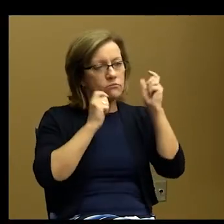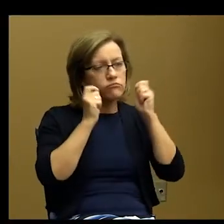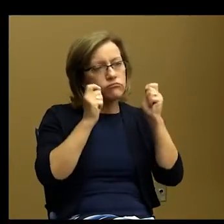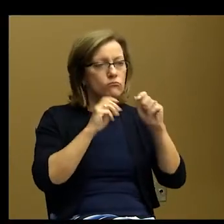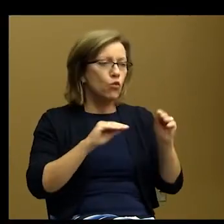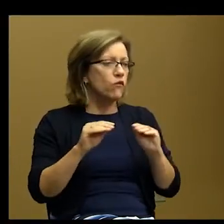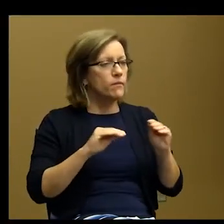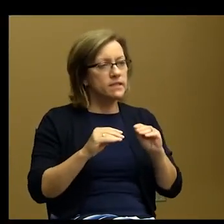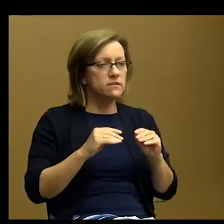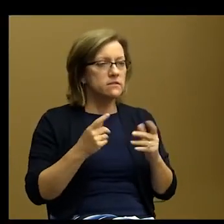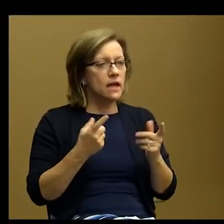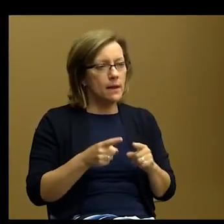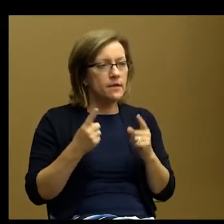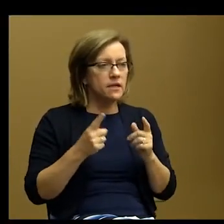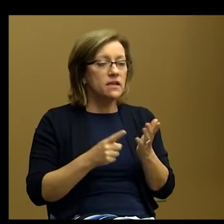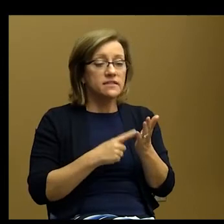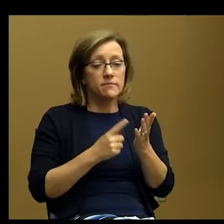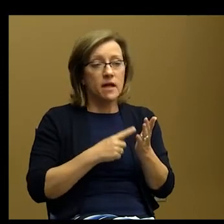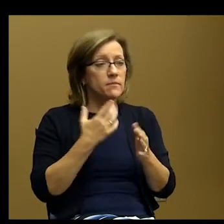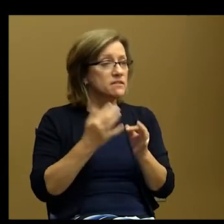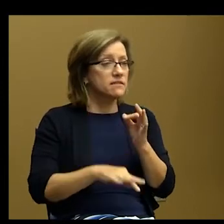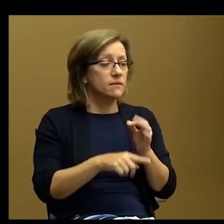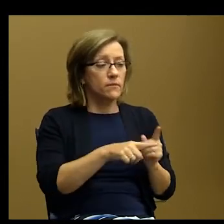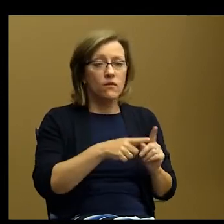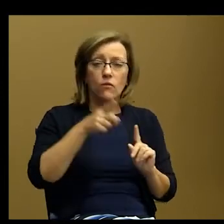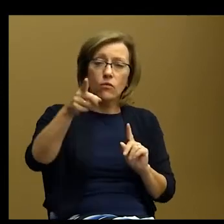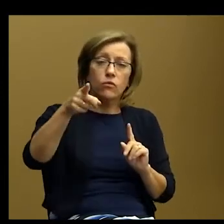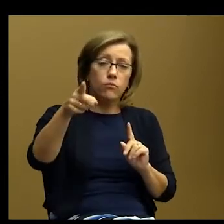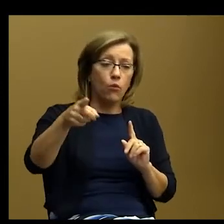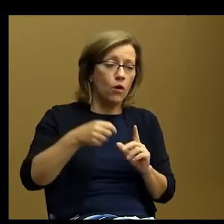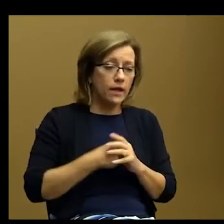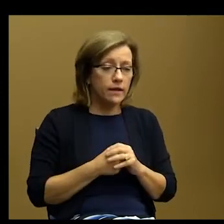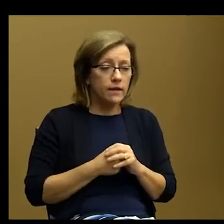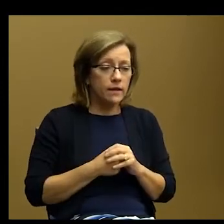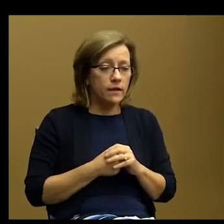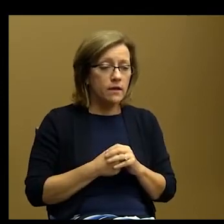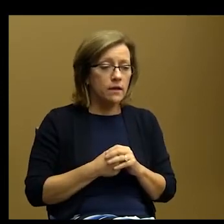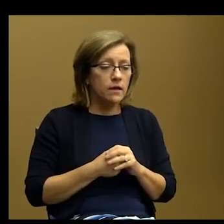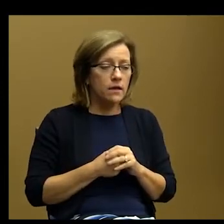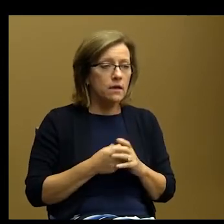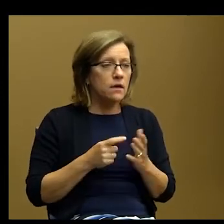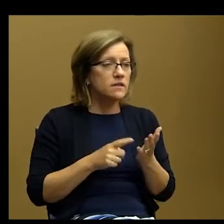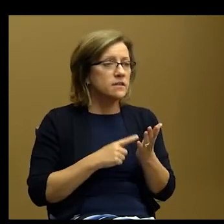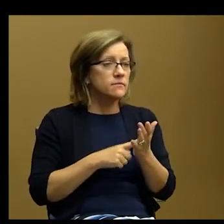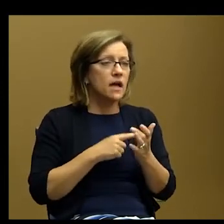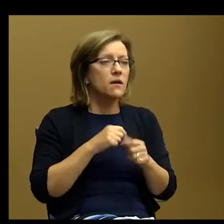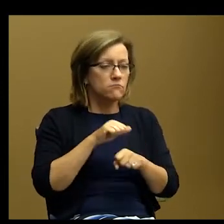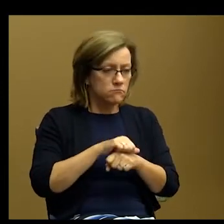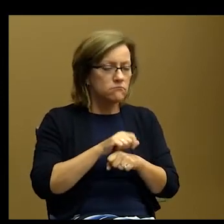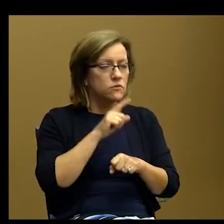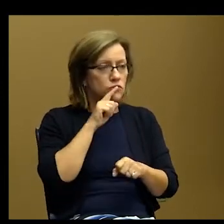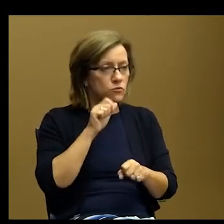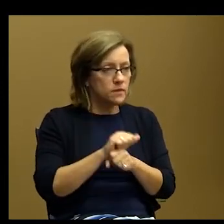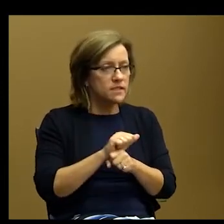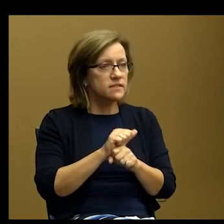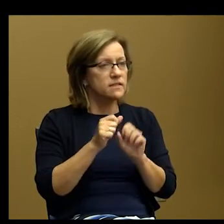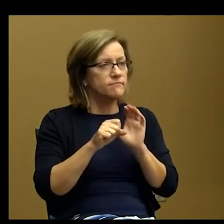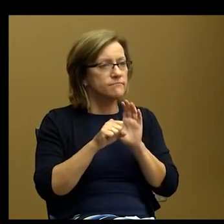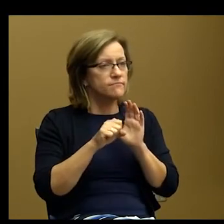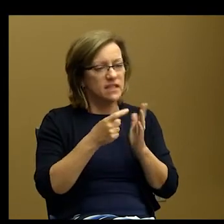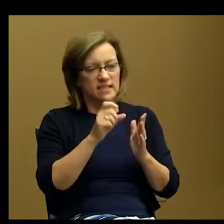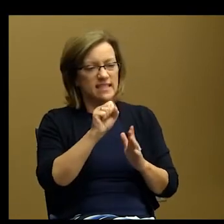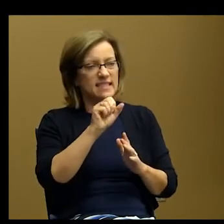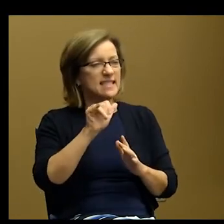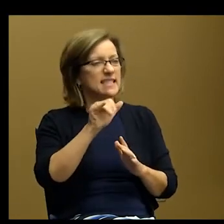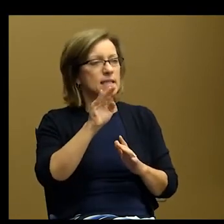simple gestures or pointing. Sometimes it's concrete symbols. So that's where